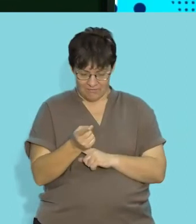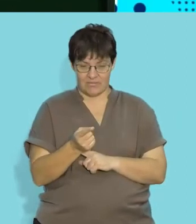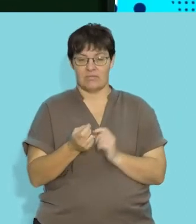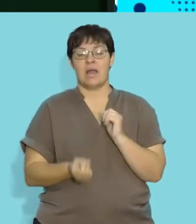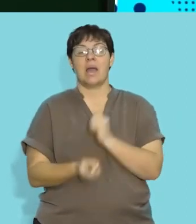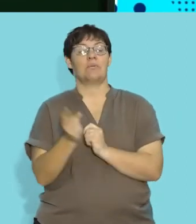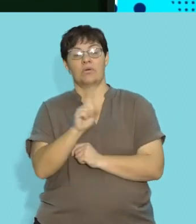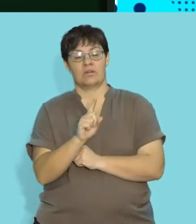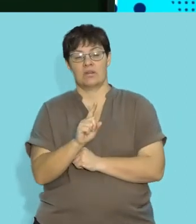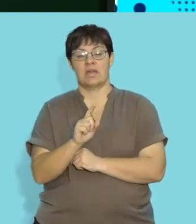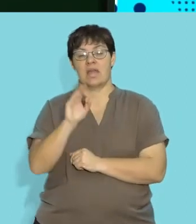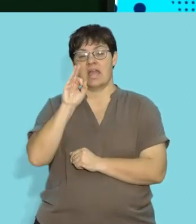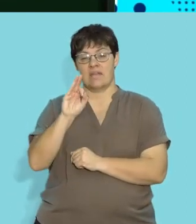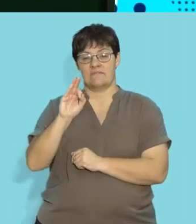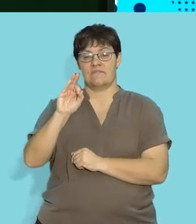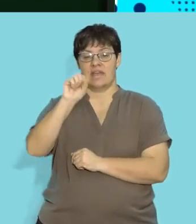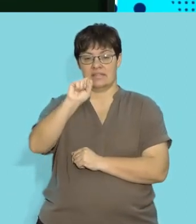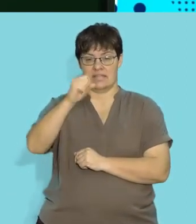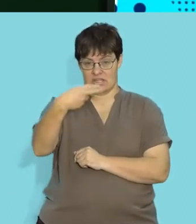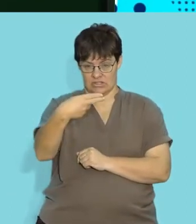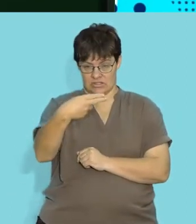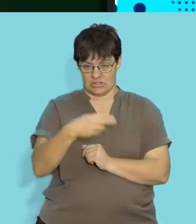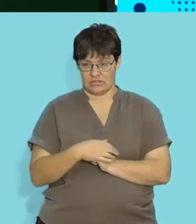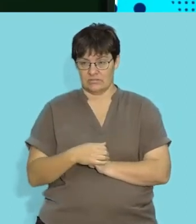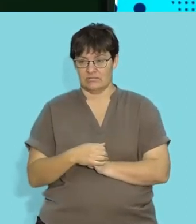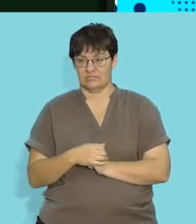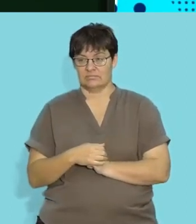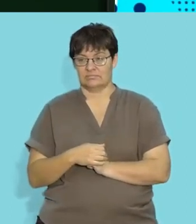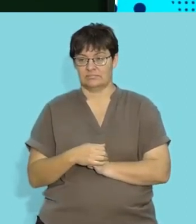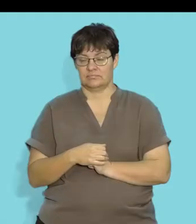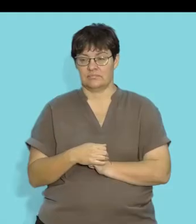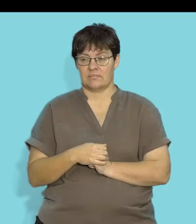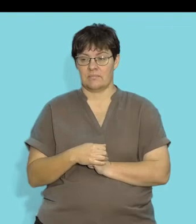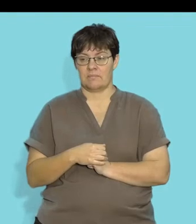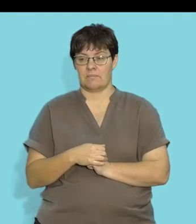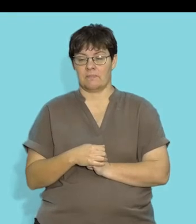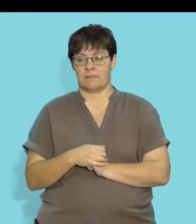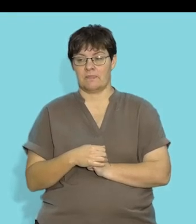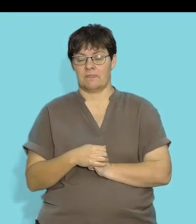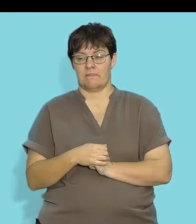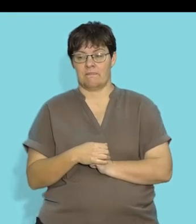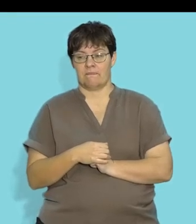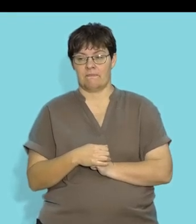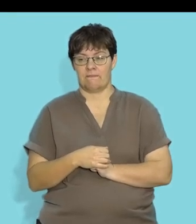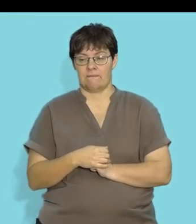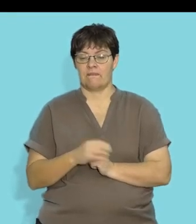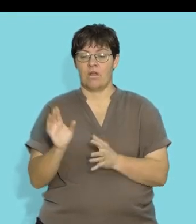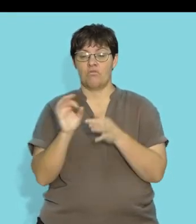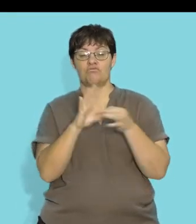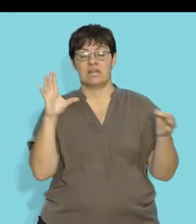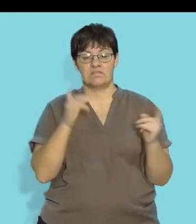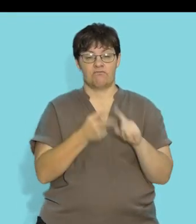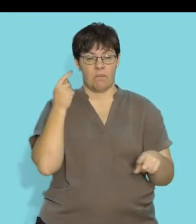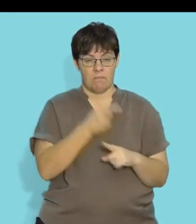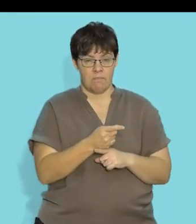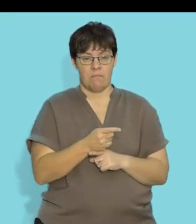stimulation is due to a hormone called follicle stimulating hormone. So the hormone responsible for that is called FSH, and